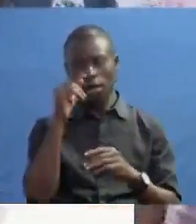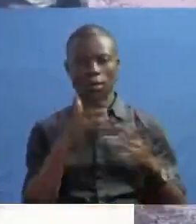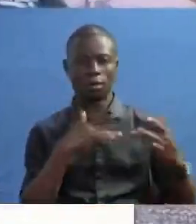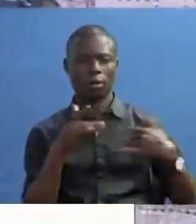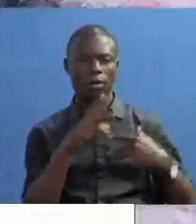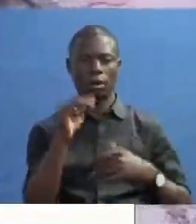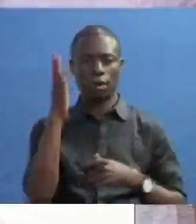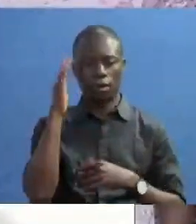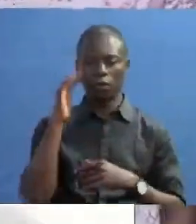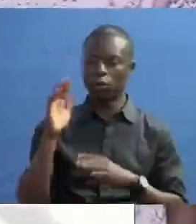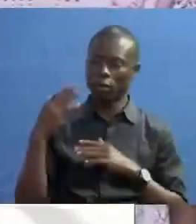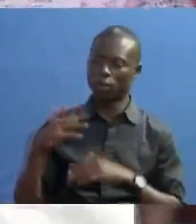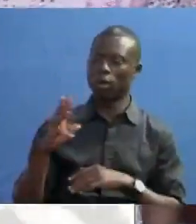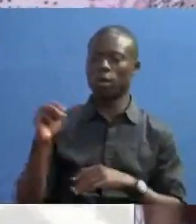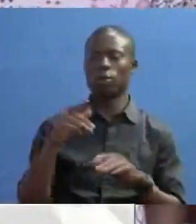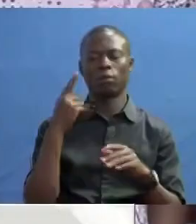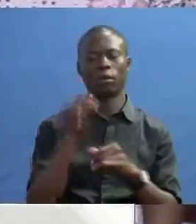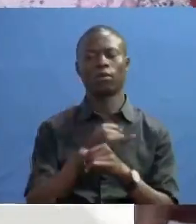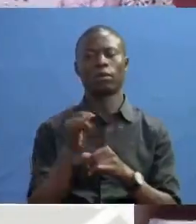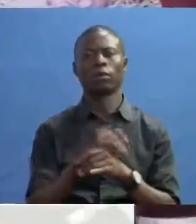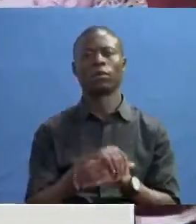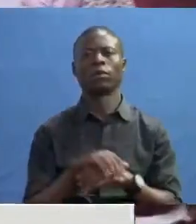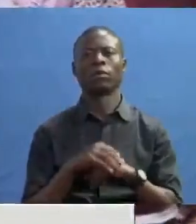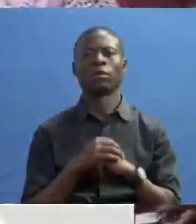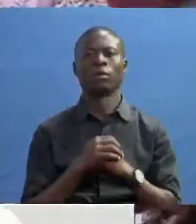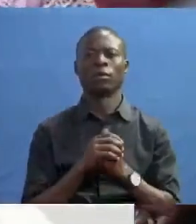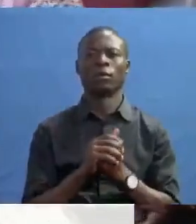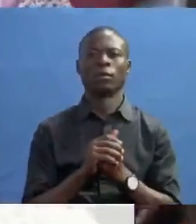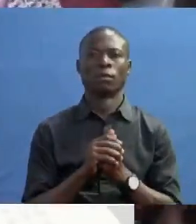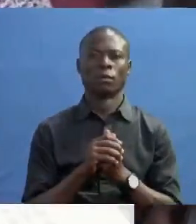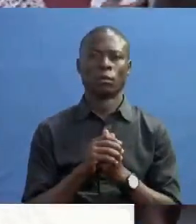not do the same to the incoming interns. Ivy Masharia, KUTV.